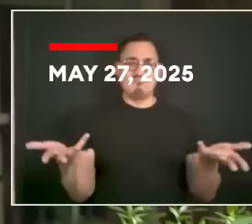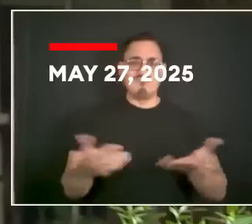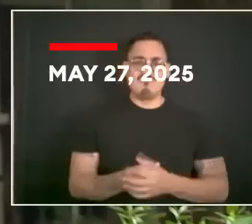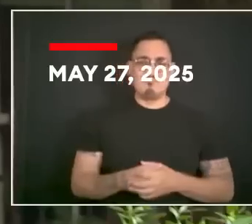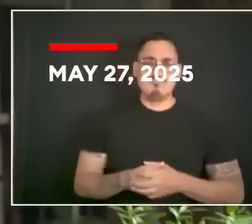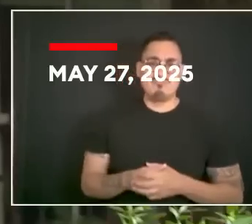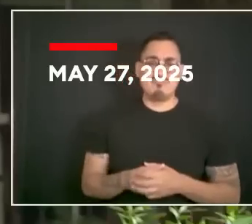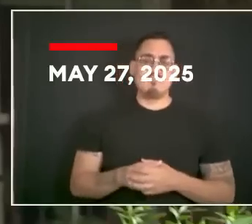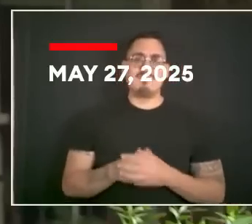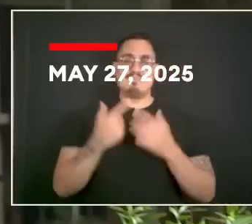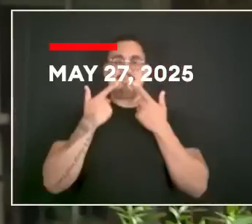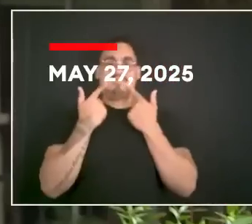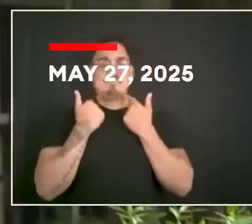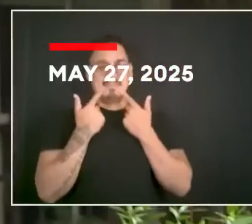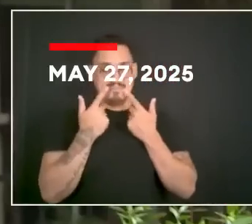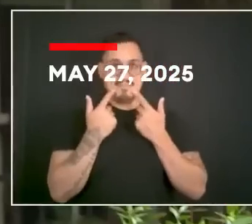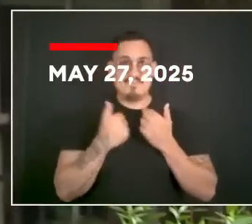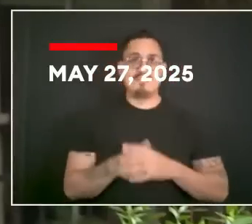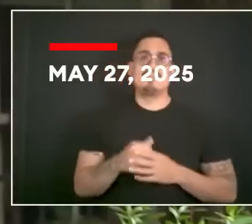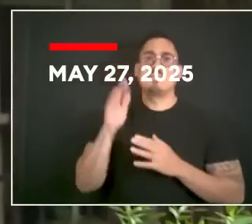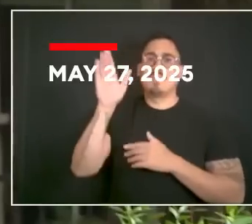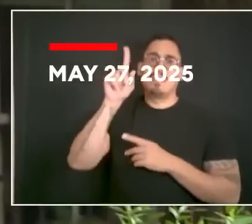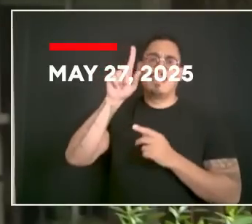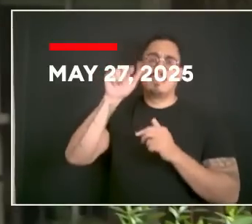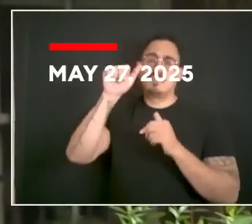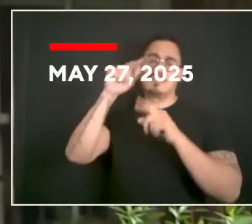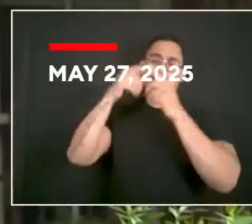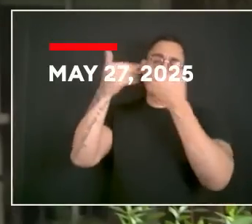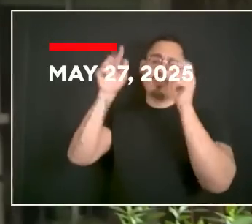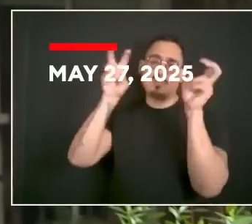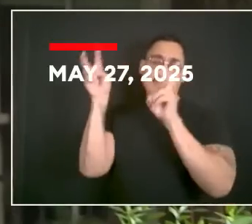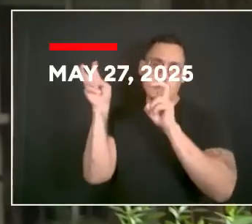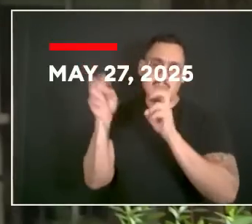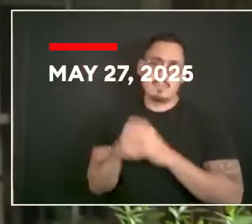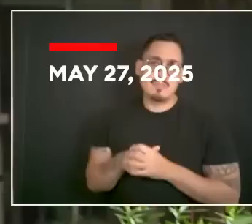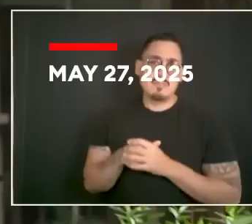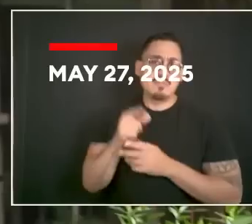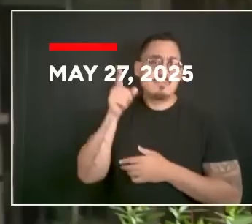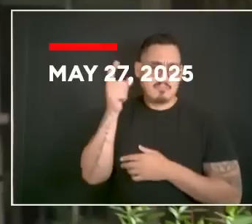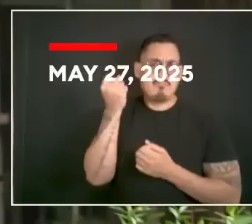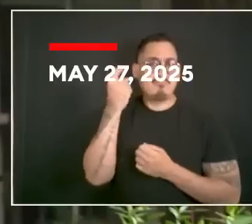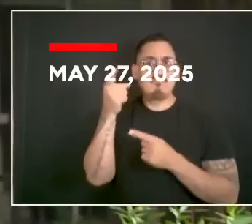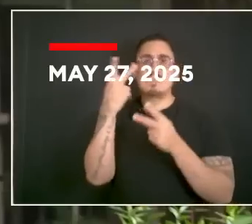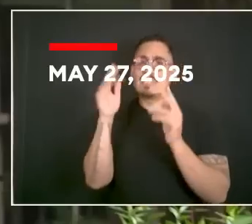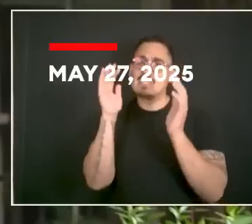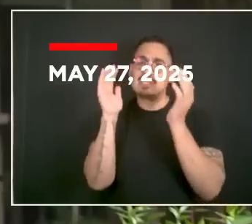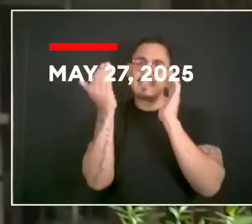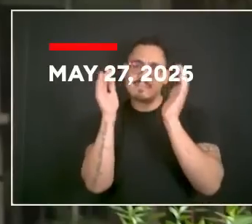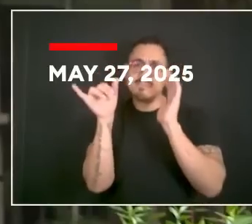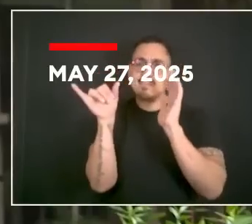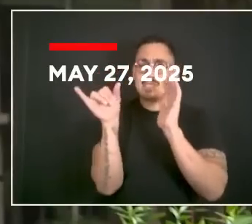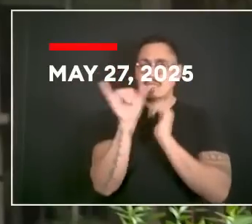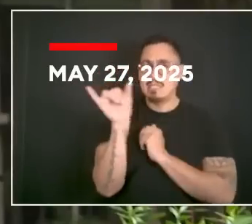A separate topic. I Yes. know last week you were asked about this and you didn't want to weigh in. But do you see any similarities between the DOJ investigation